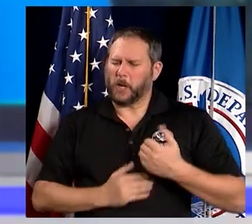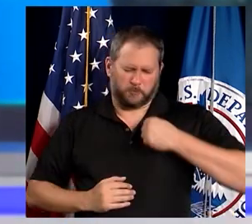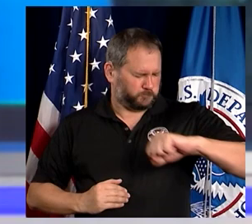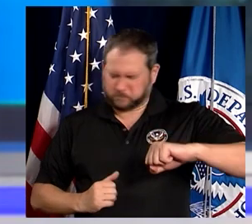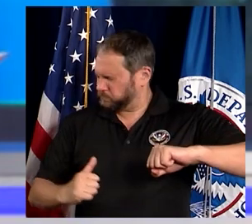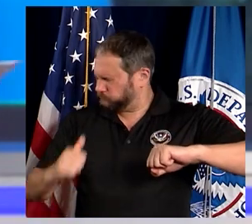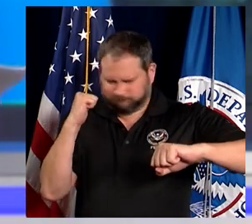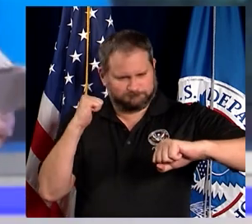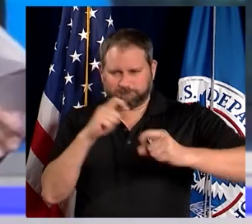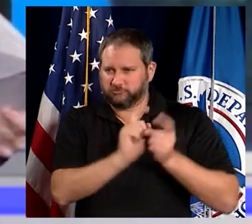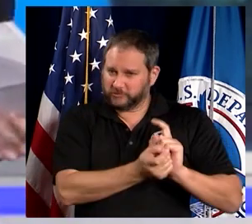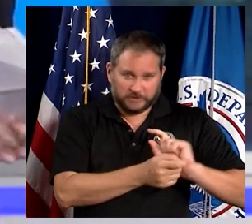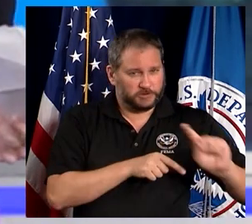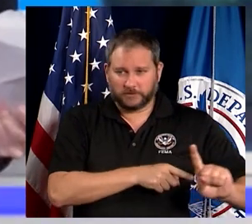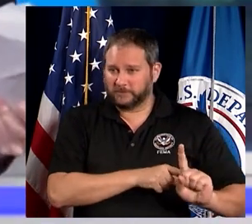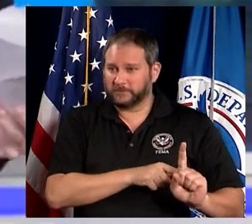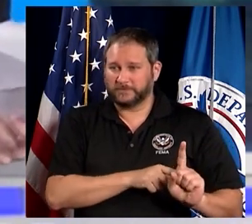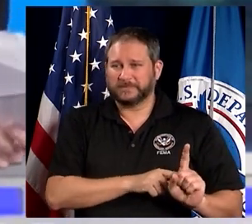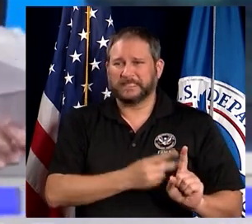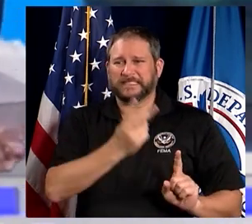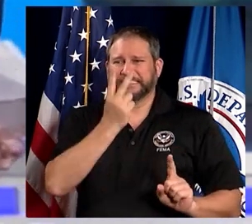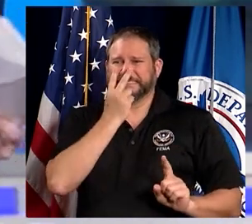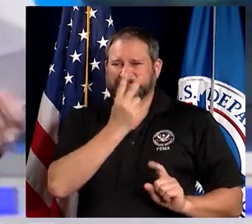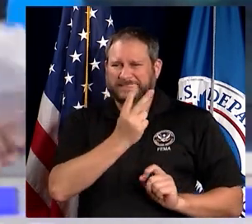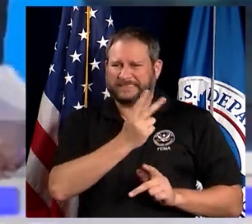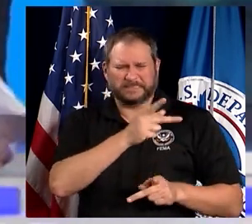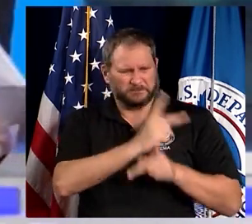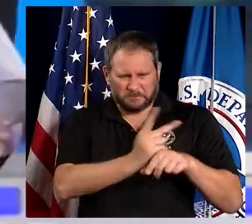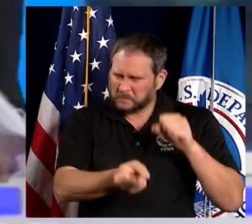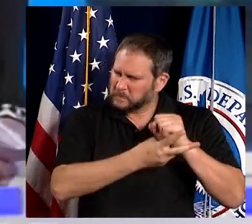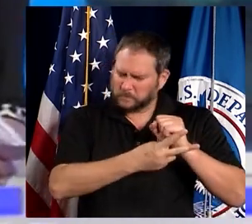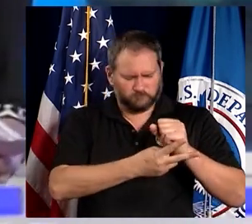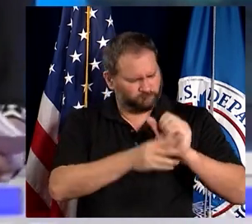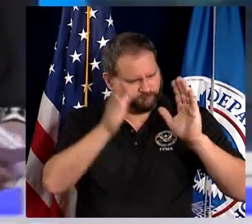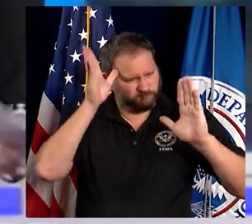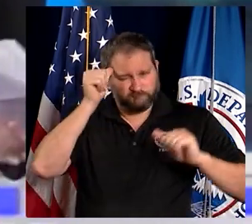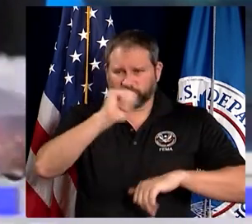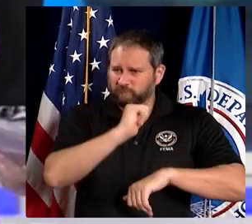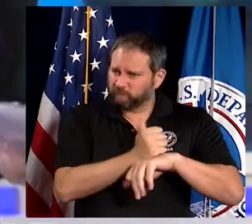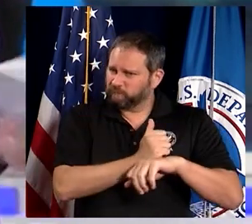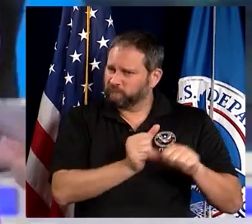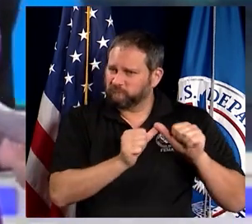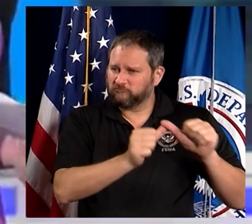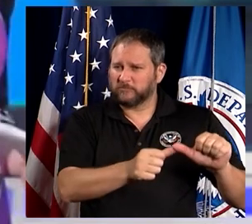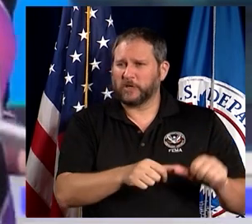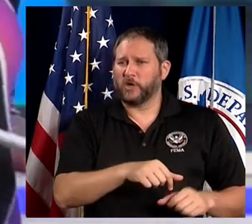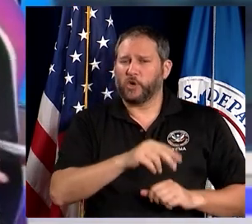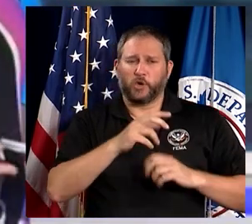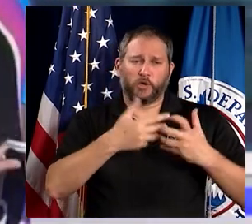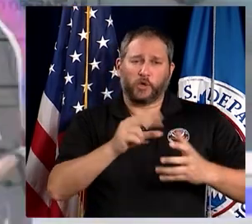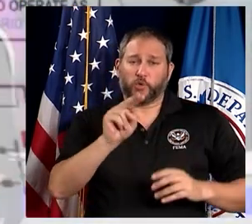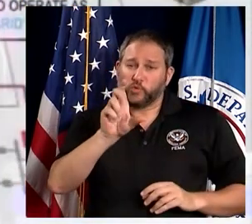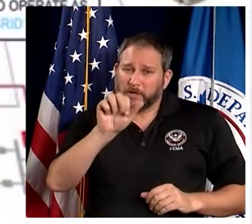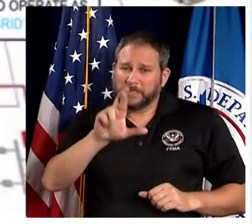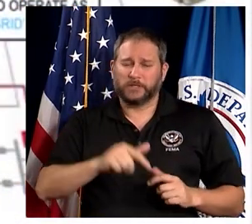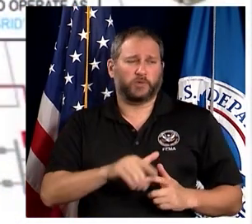really see the retention of baseload nuclear and coal plants as key to keeping the lights